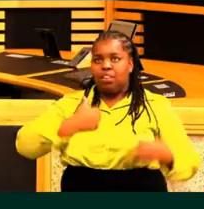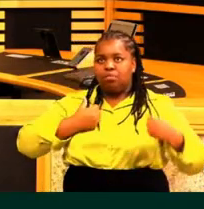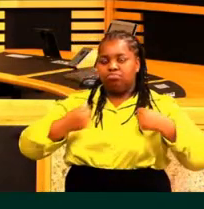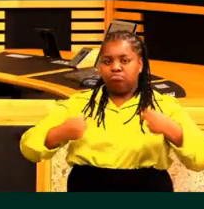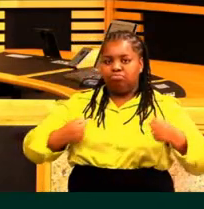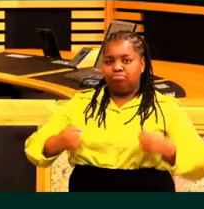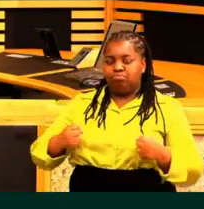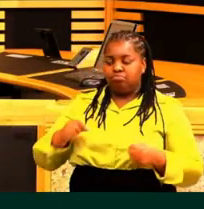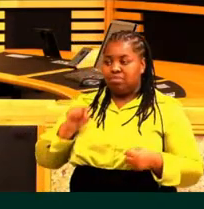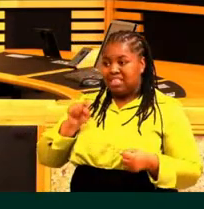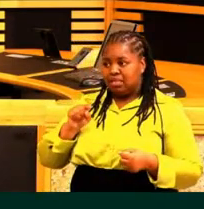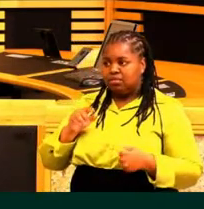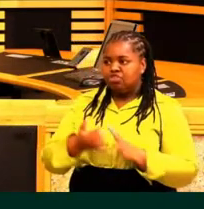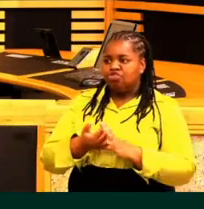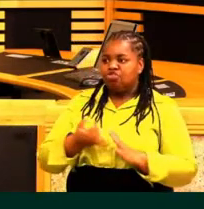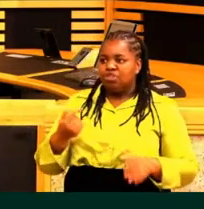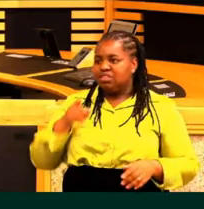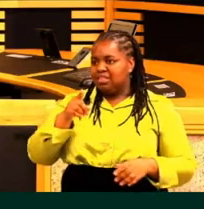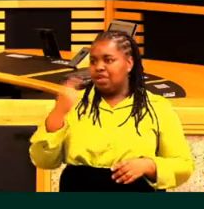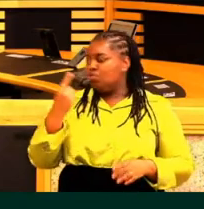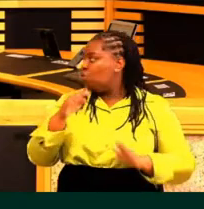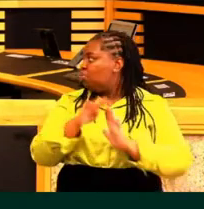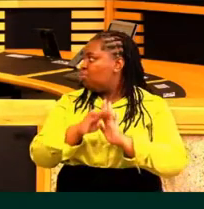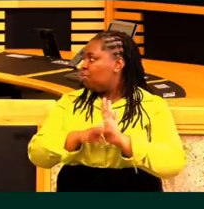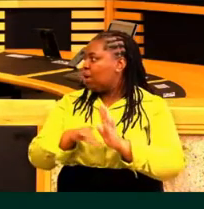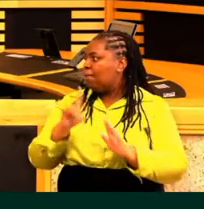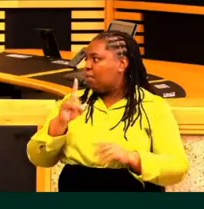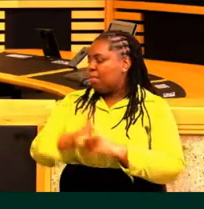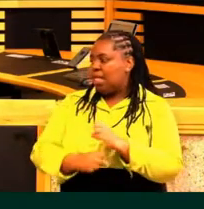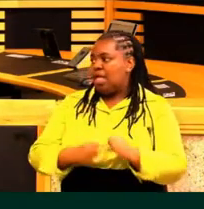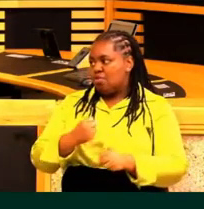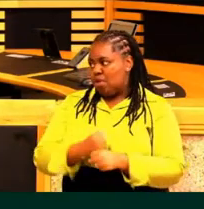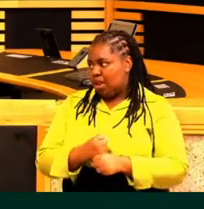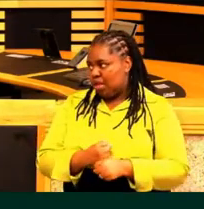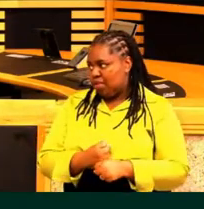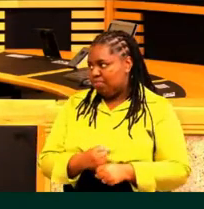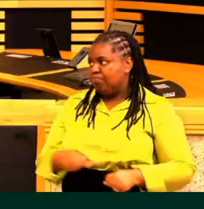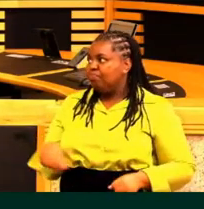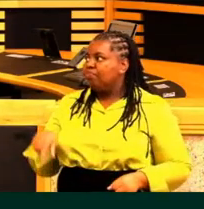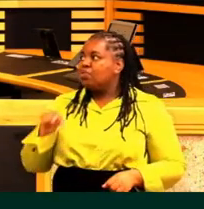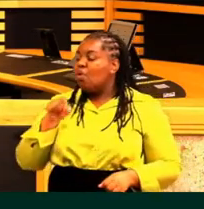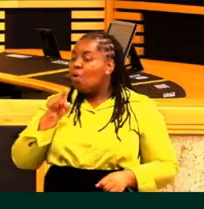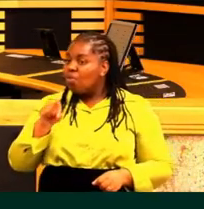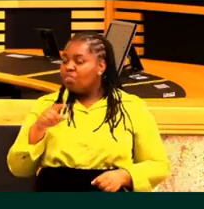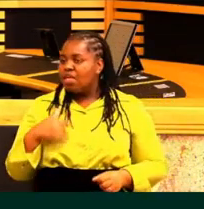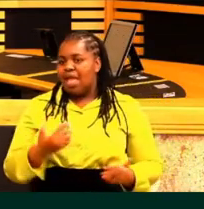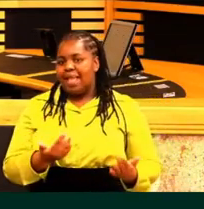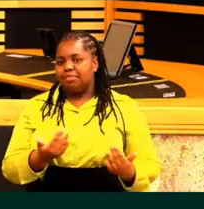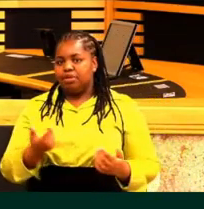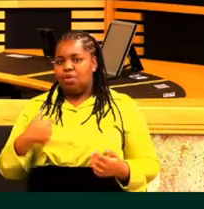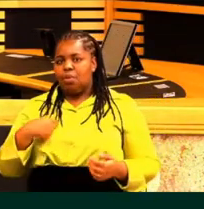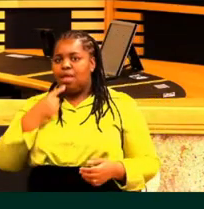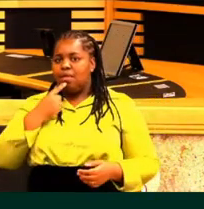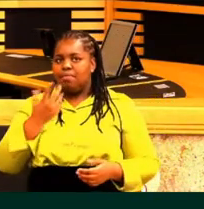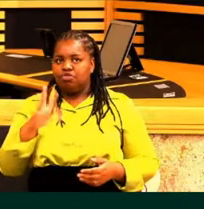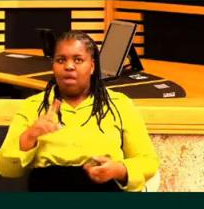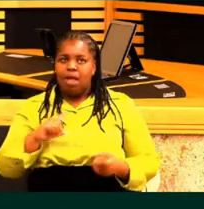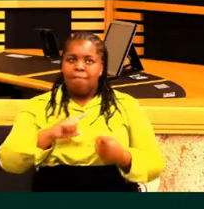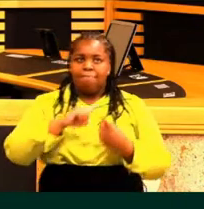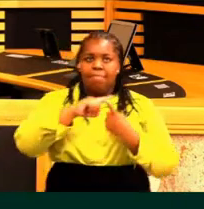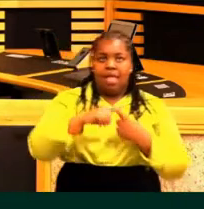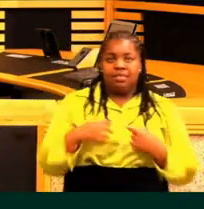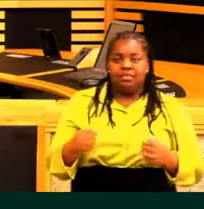that space just on that program that will be annually and on this on the expertise that I've mentioned plus